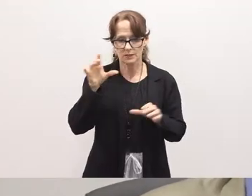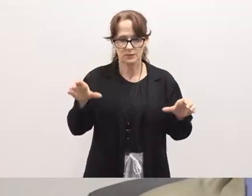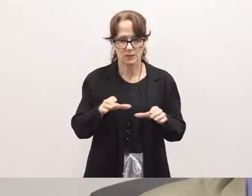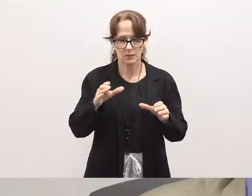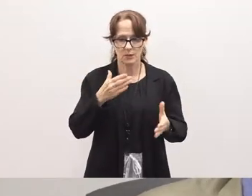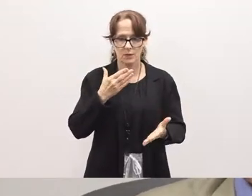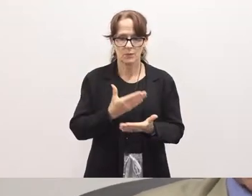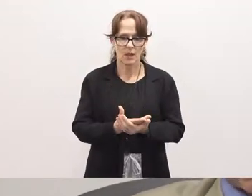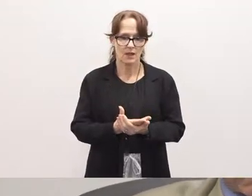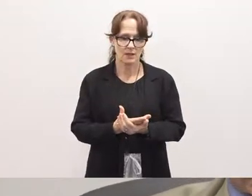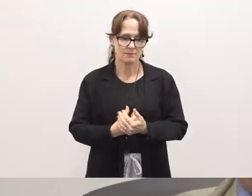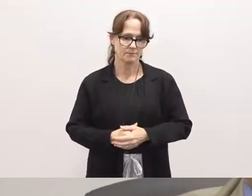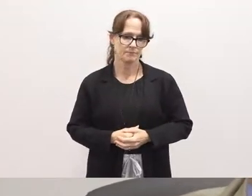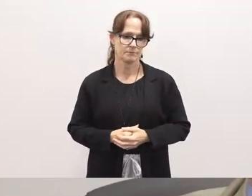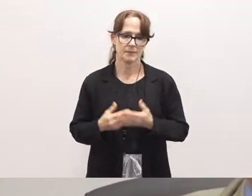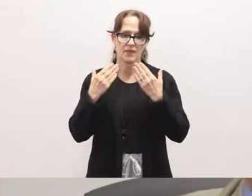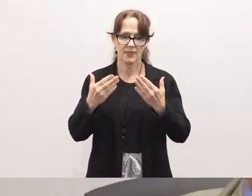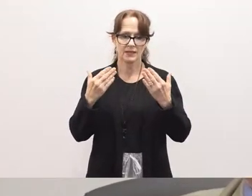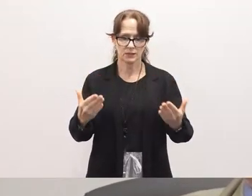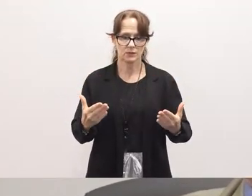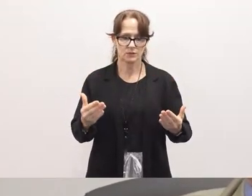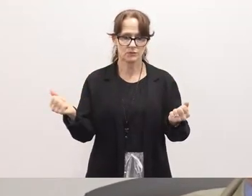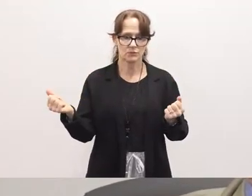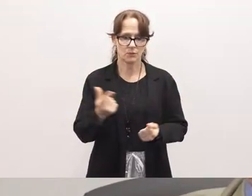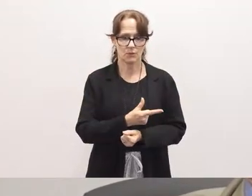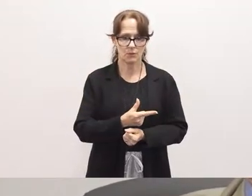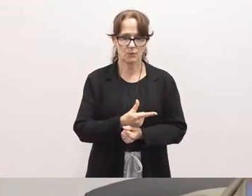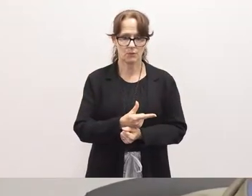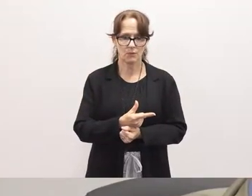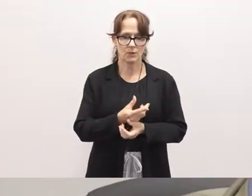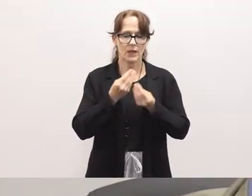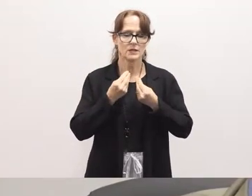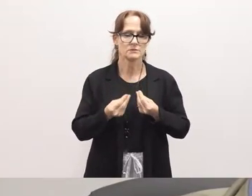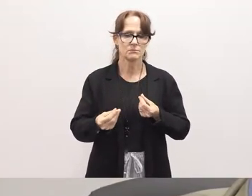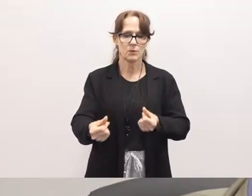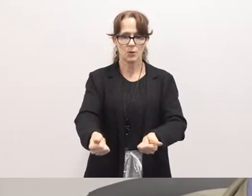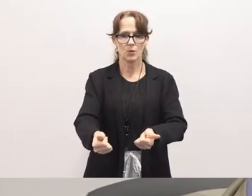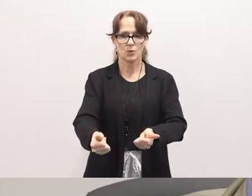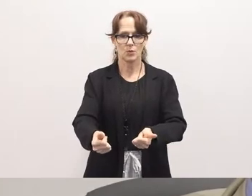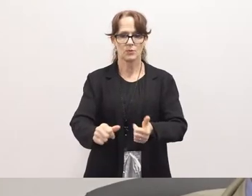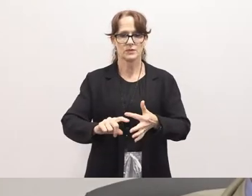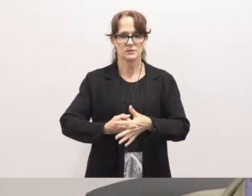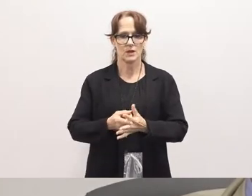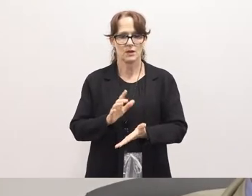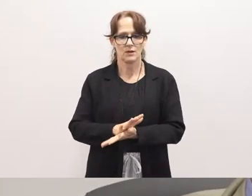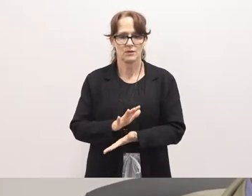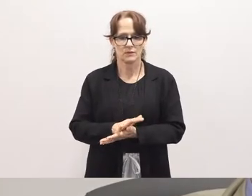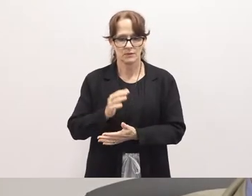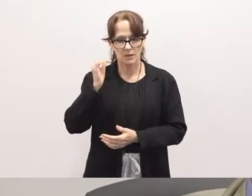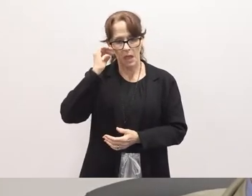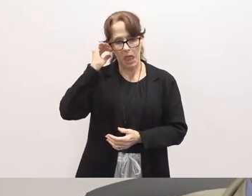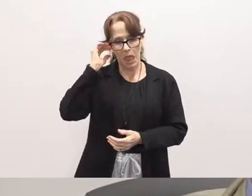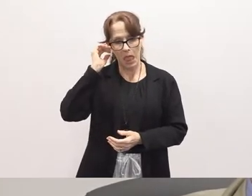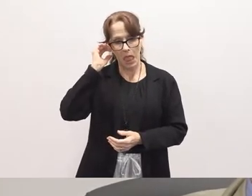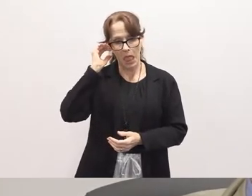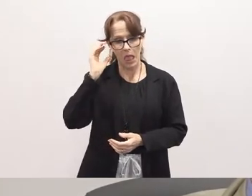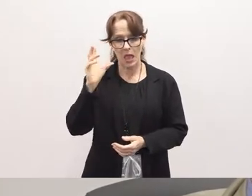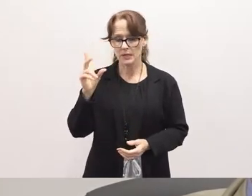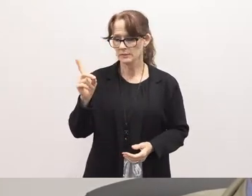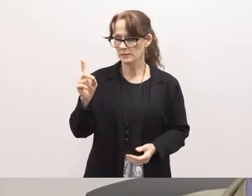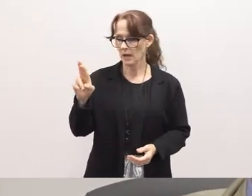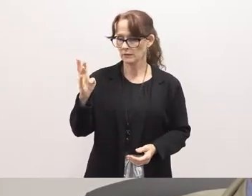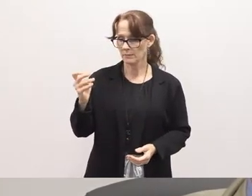well. So thank you to everyone for a smooth opening of school. And so, Dr.